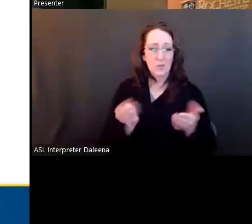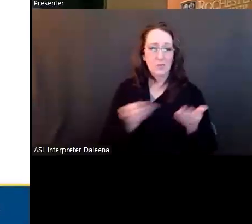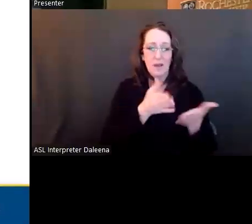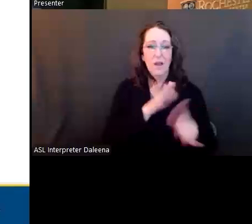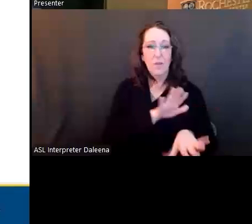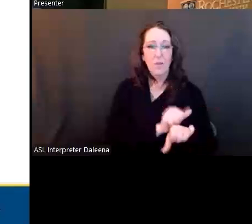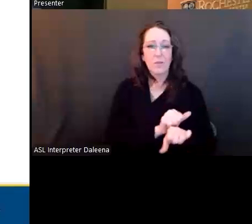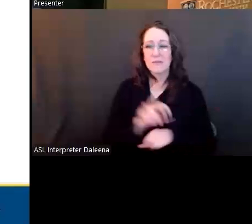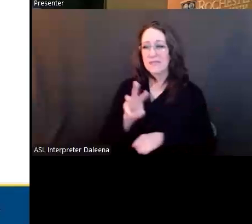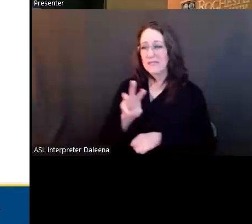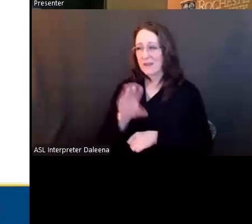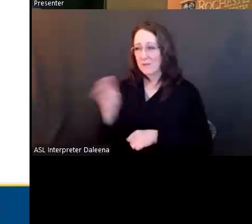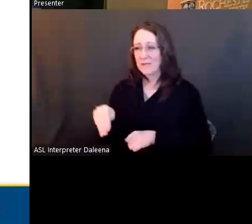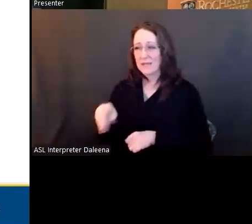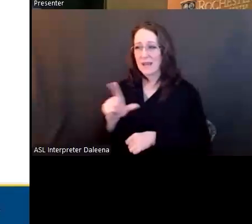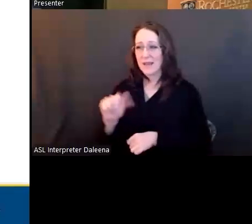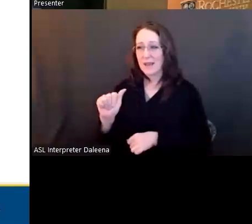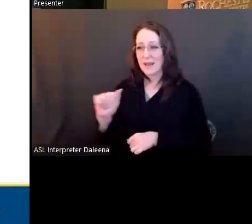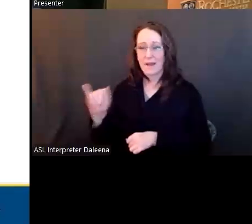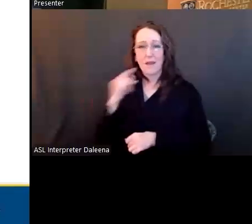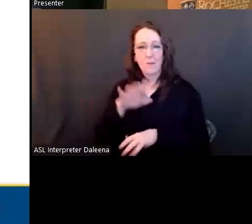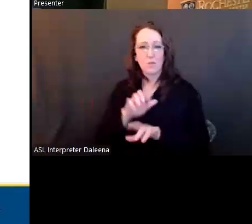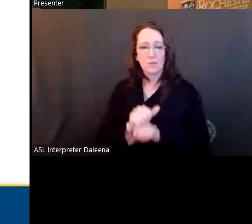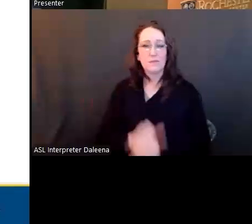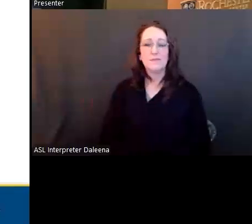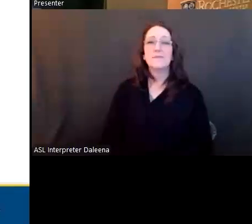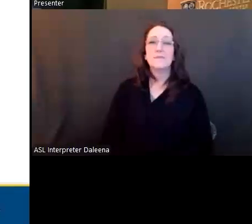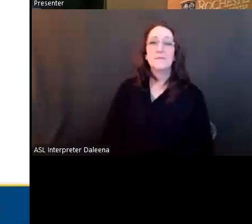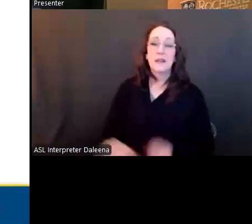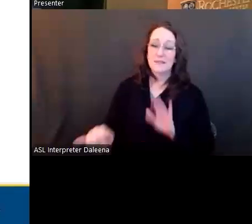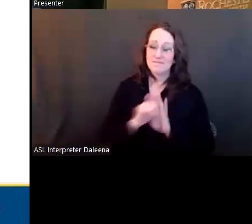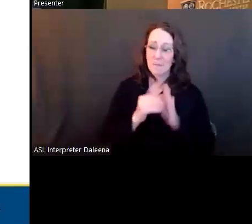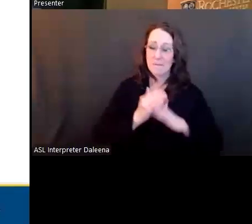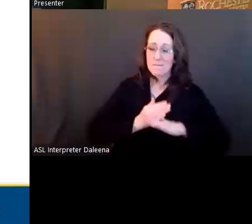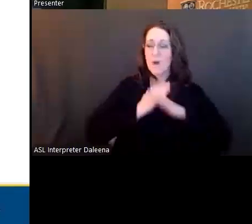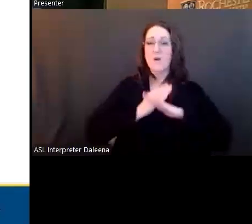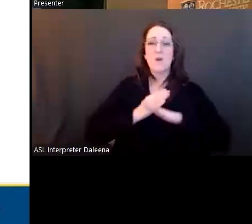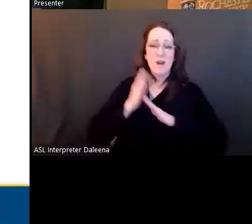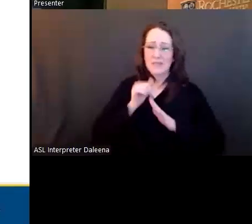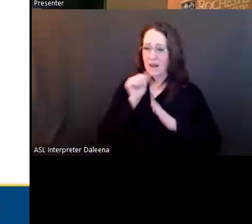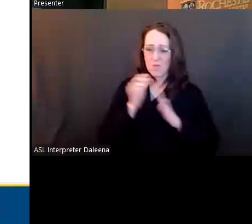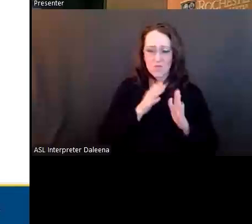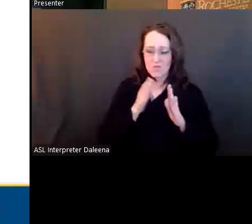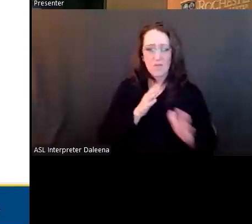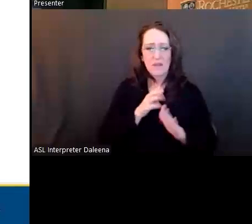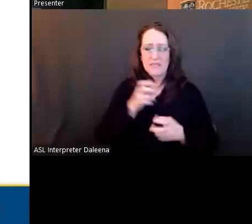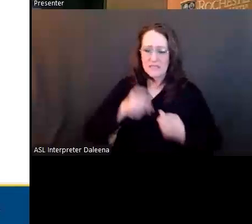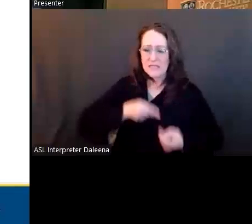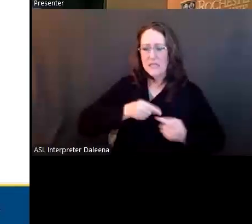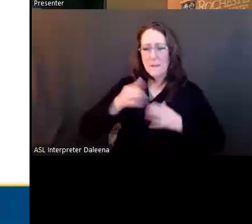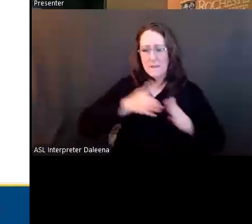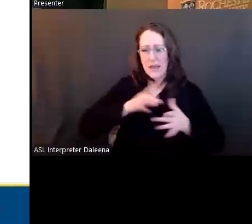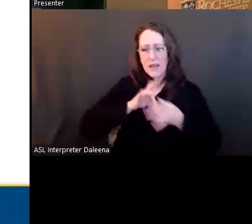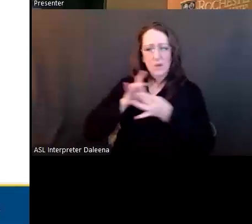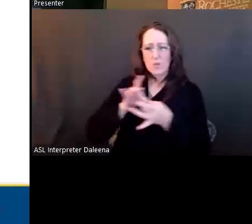about 65% of LAI appointments. His identifiable barriers include disorganization, difficulty with planning and